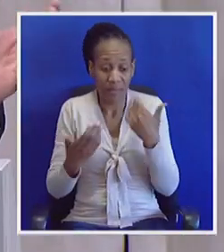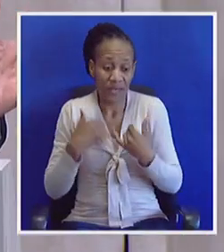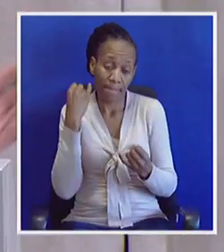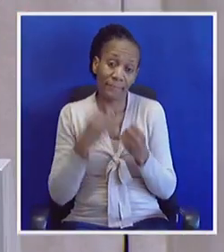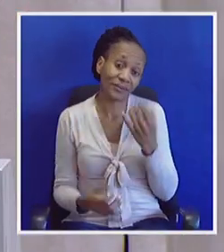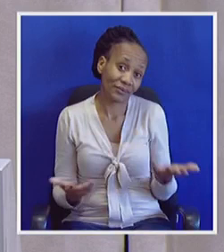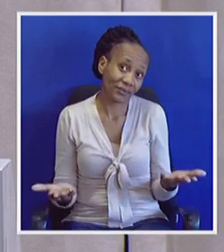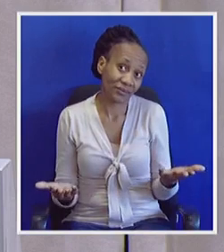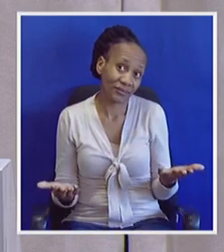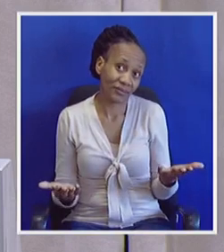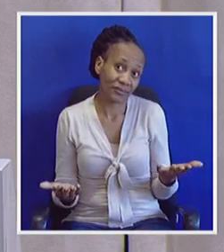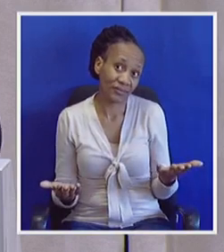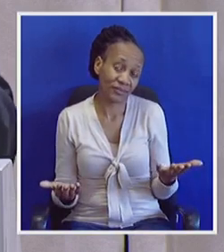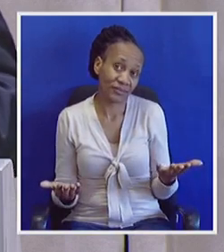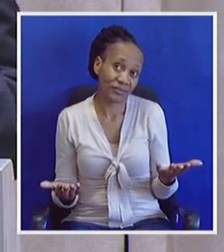I may well be at fault, Honorable Mukwili,